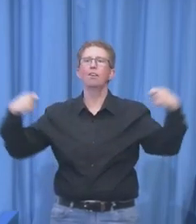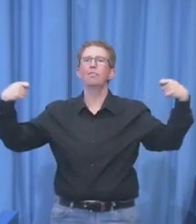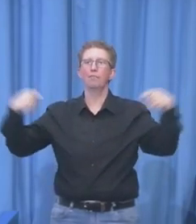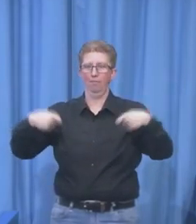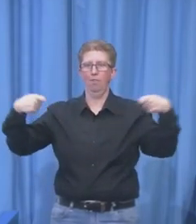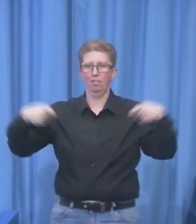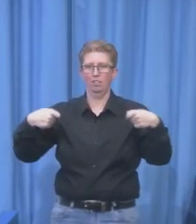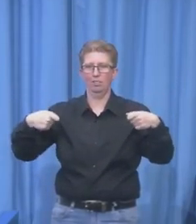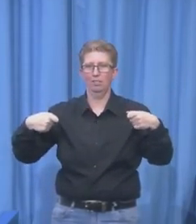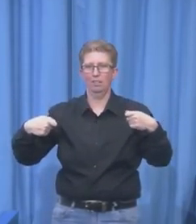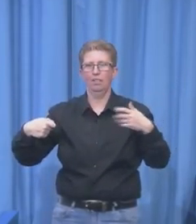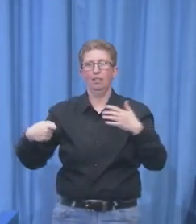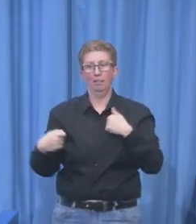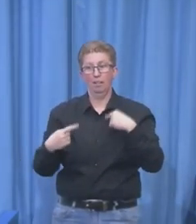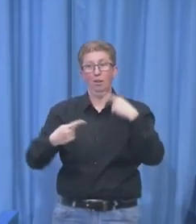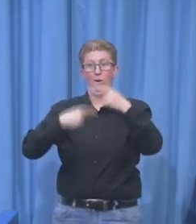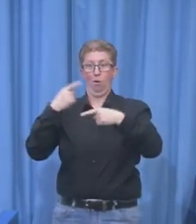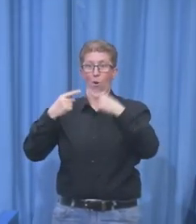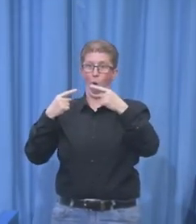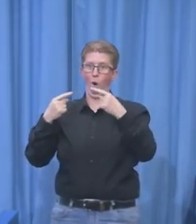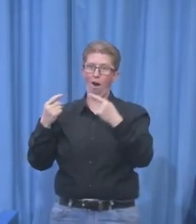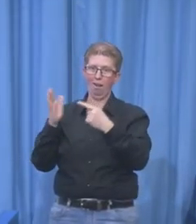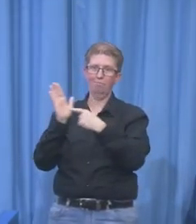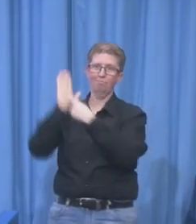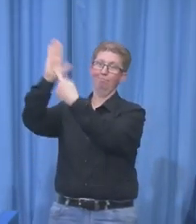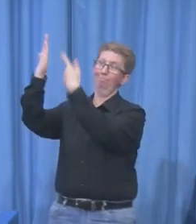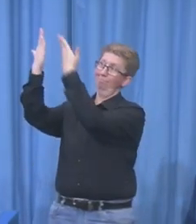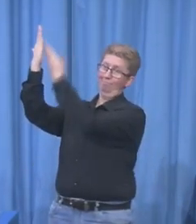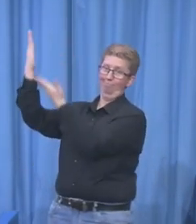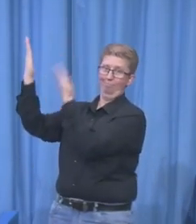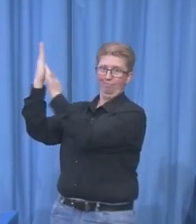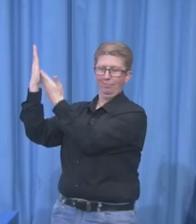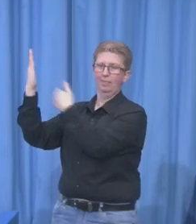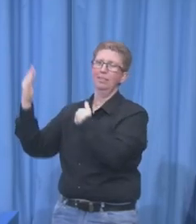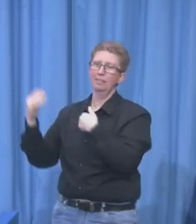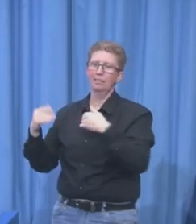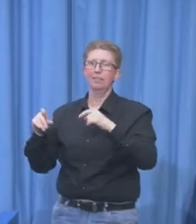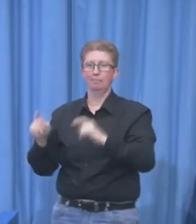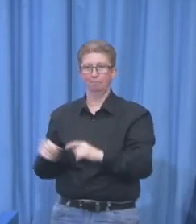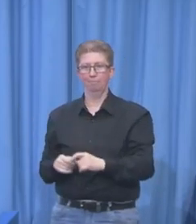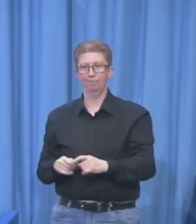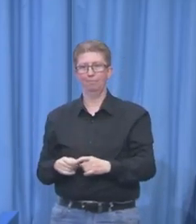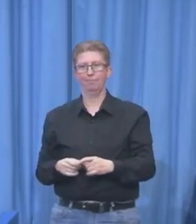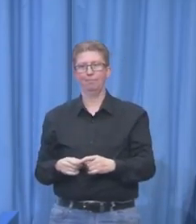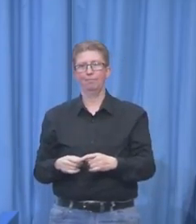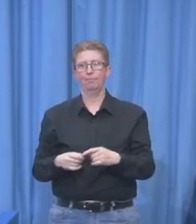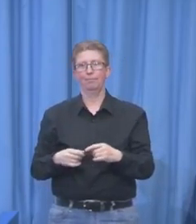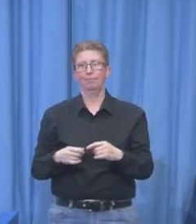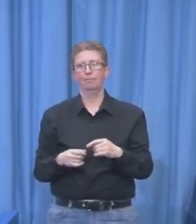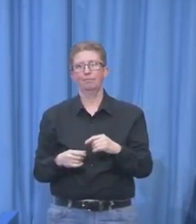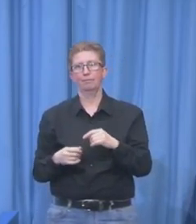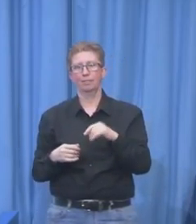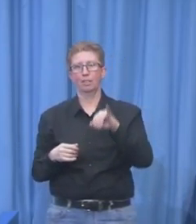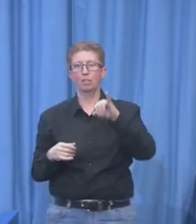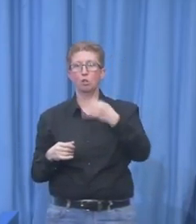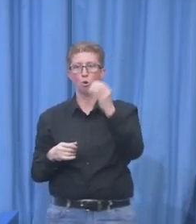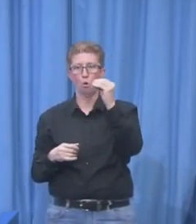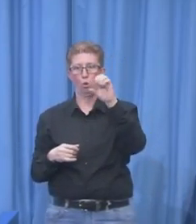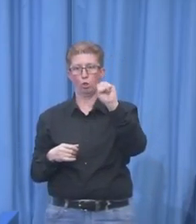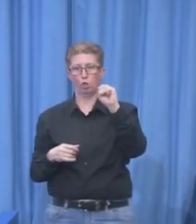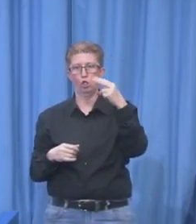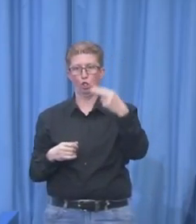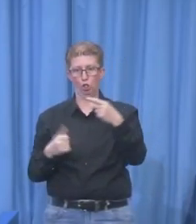three interns that I'm very attached to. You see Josh, you see his name.